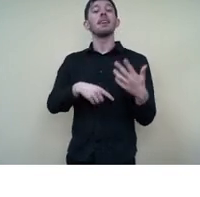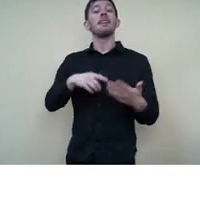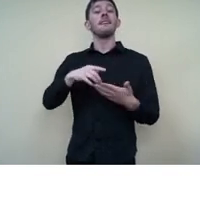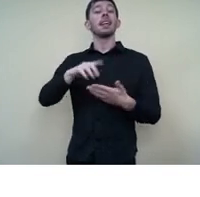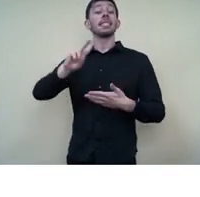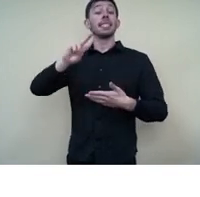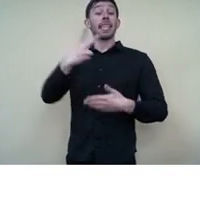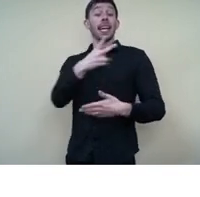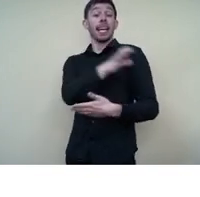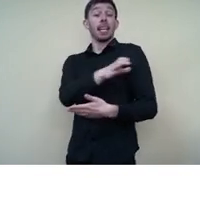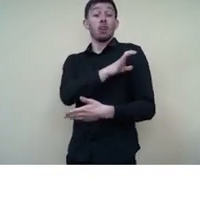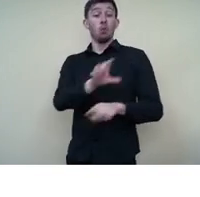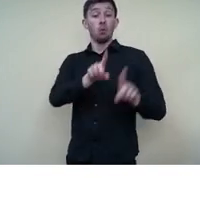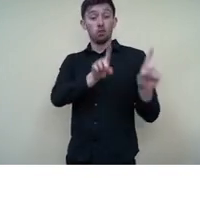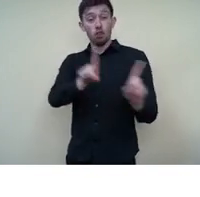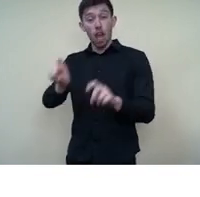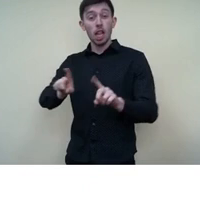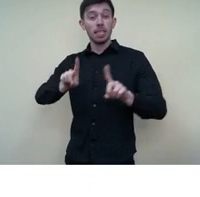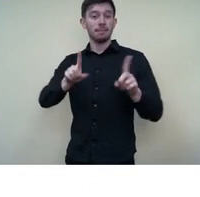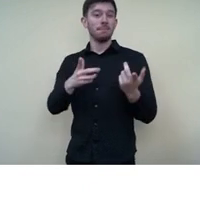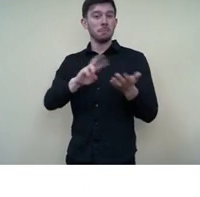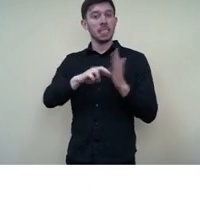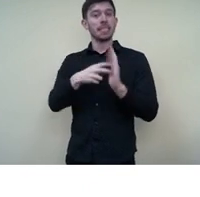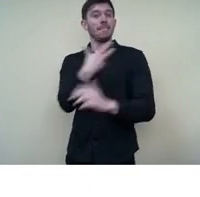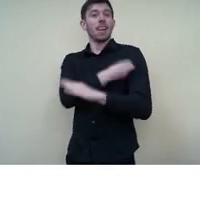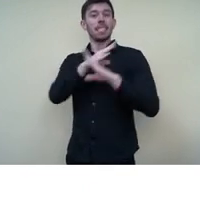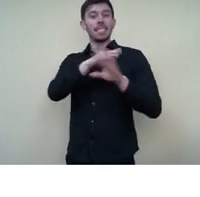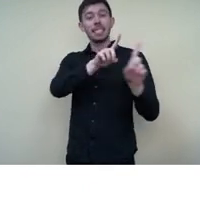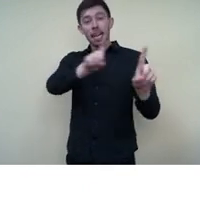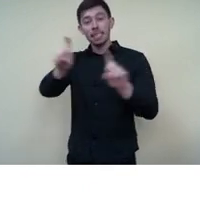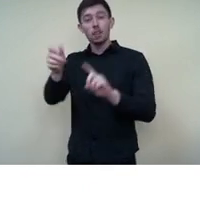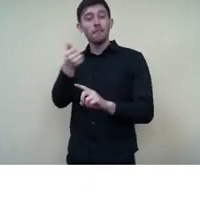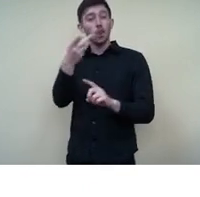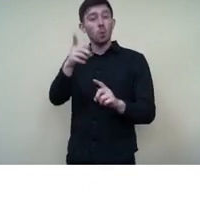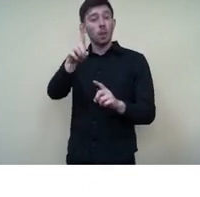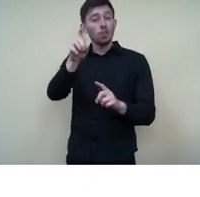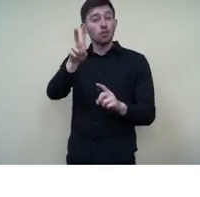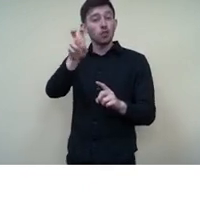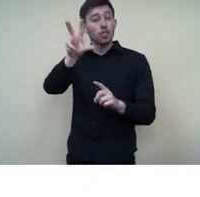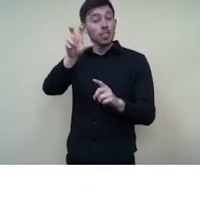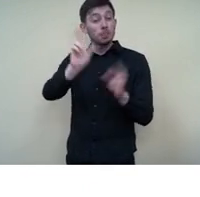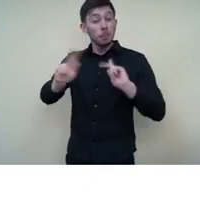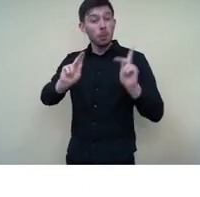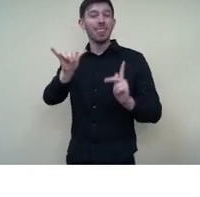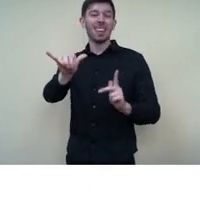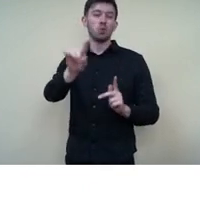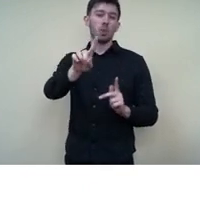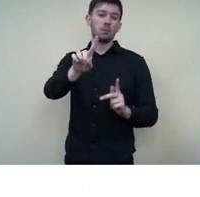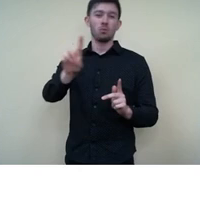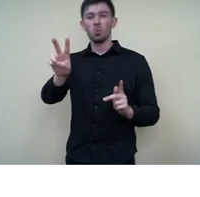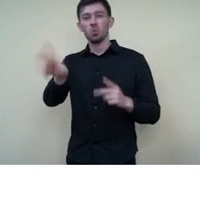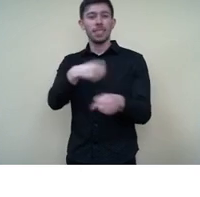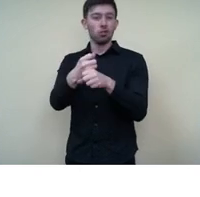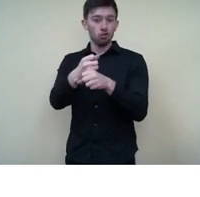where you're testing the vaccine in a relatively large population, a couple hundred people, that takes 1 to 2 years. And